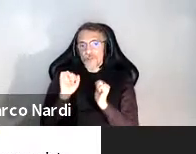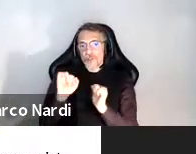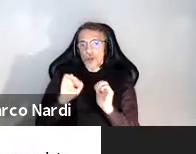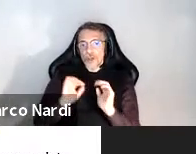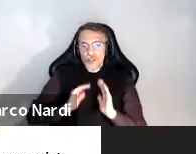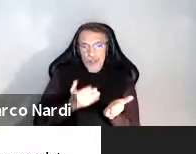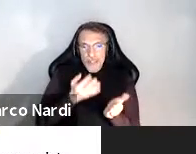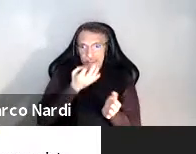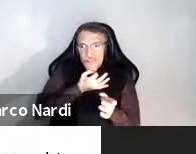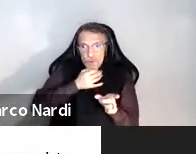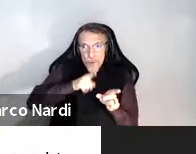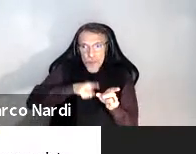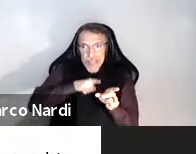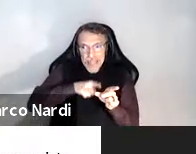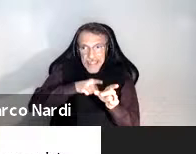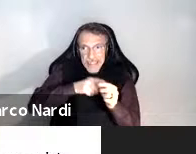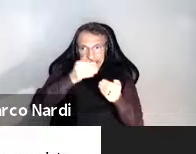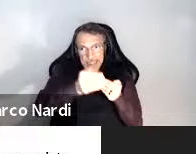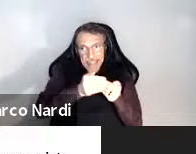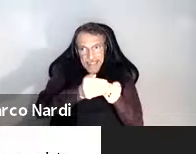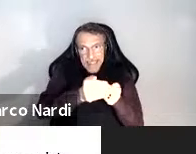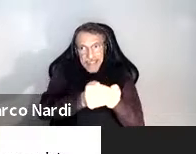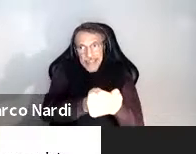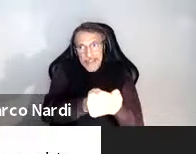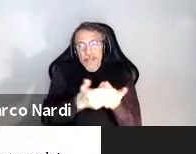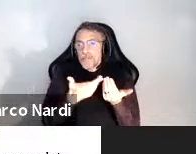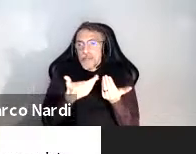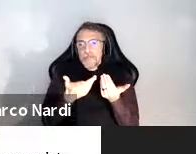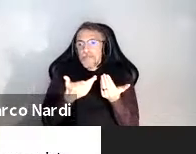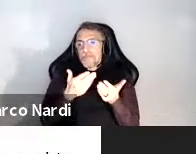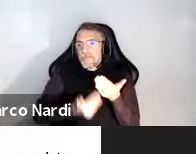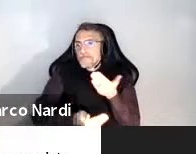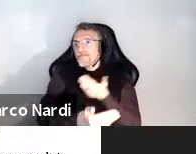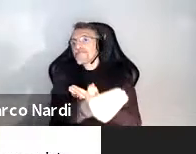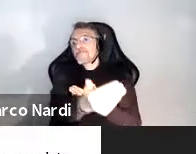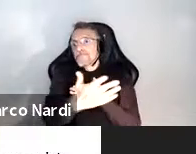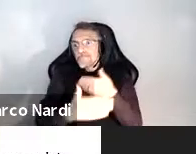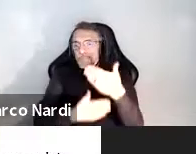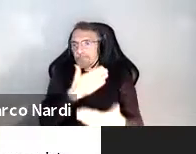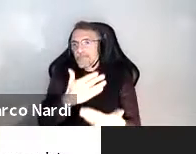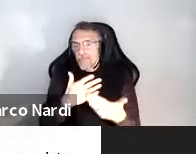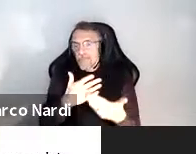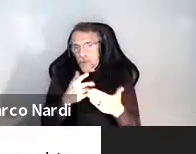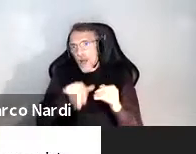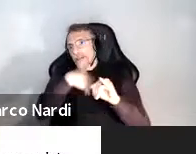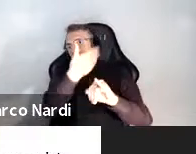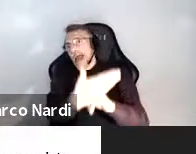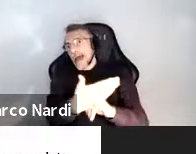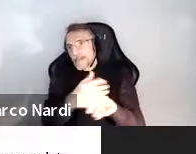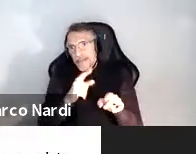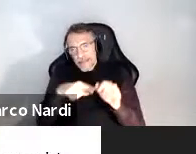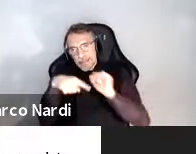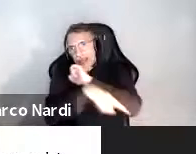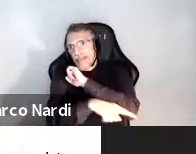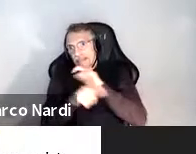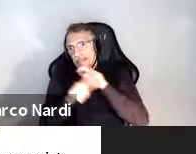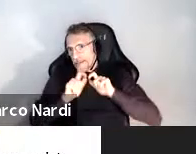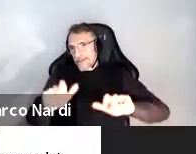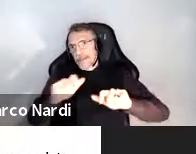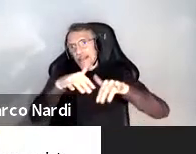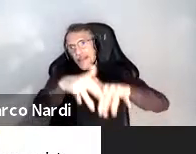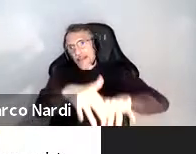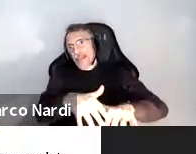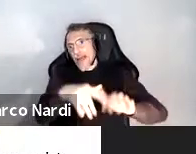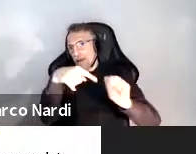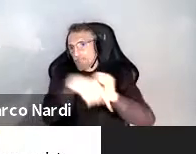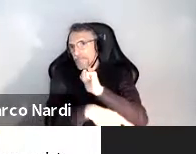few years, but they are not the evil day will still be there. And in other words, you still have to pay the